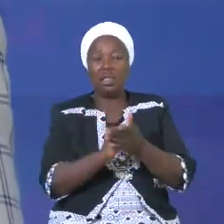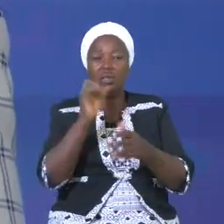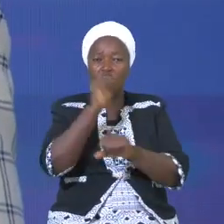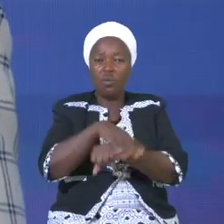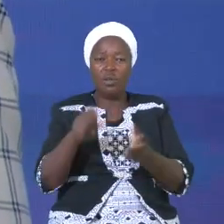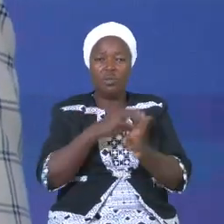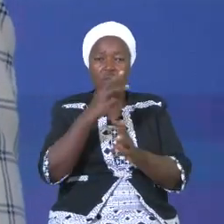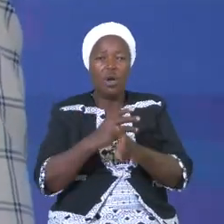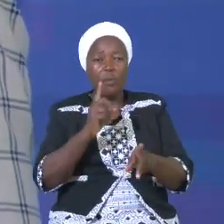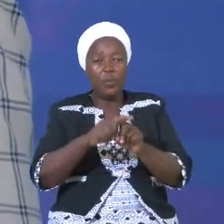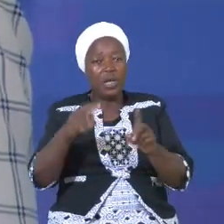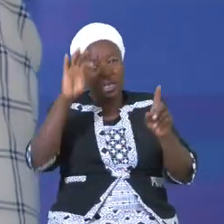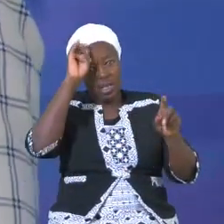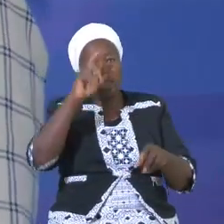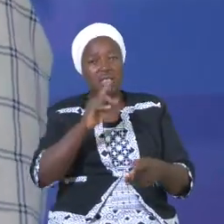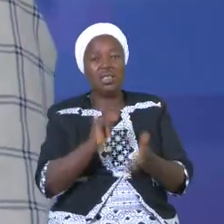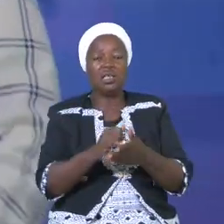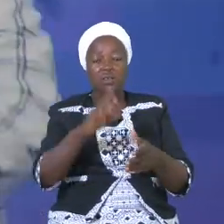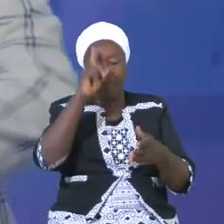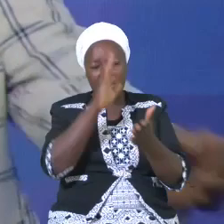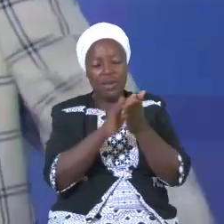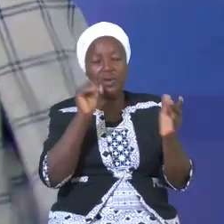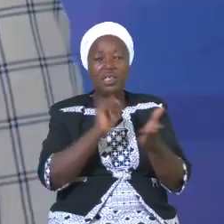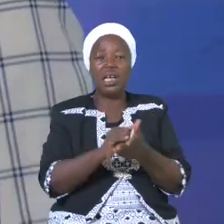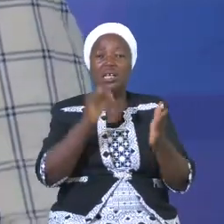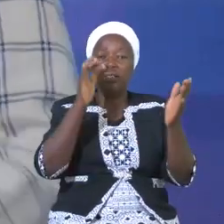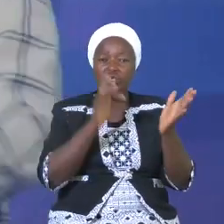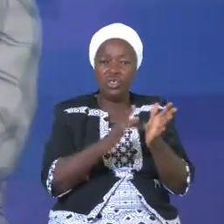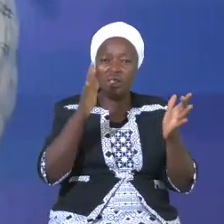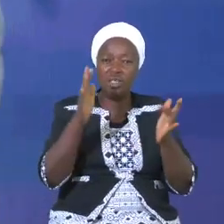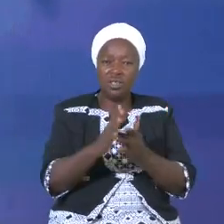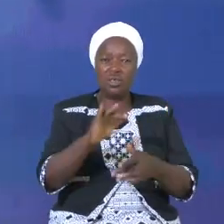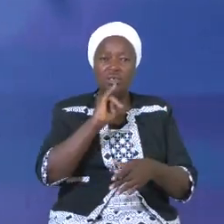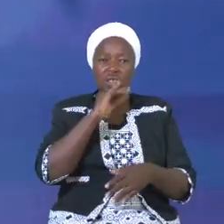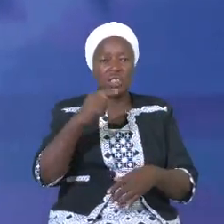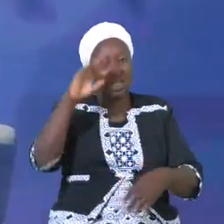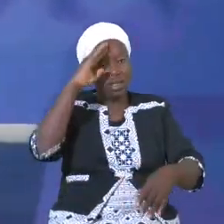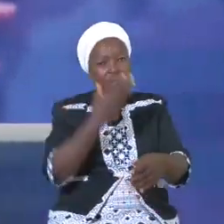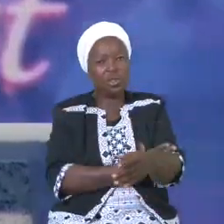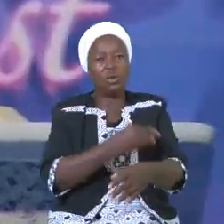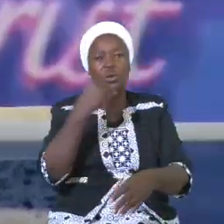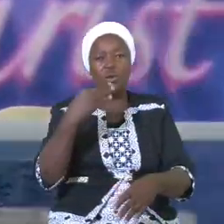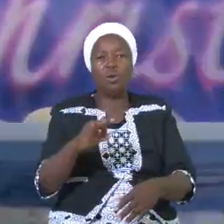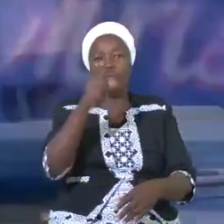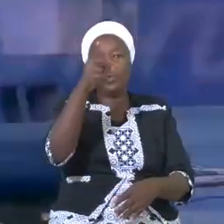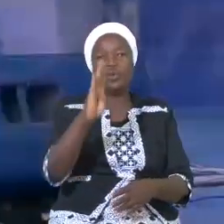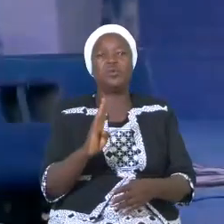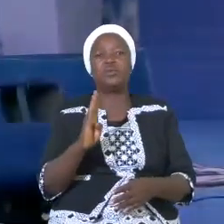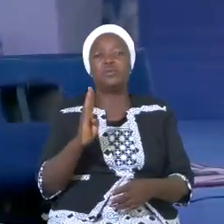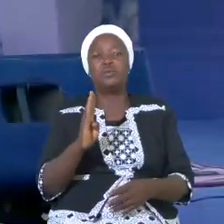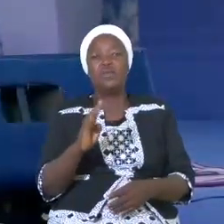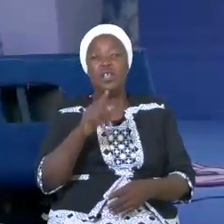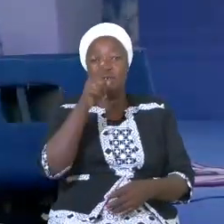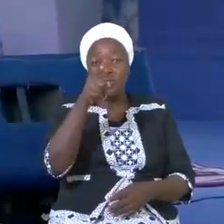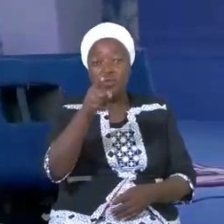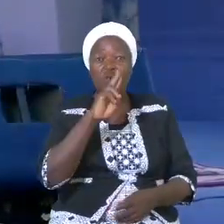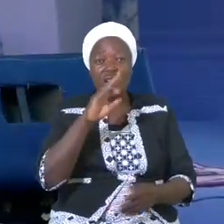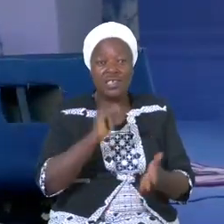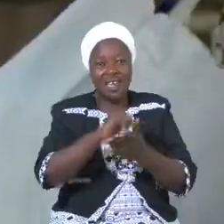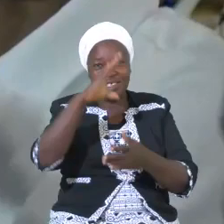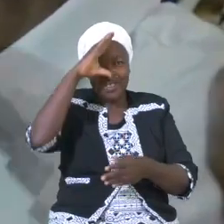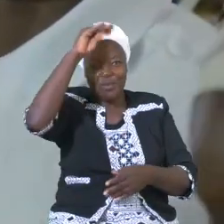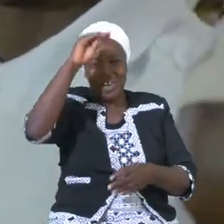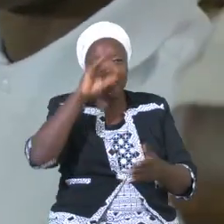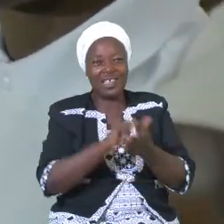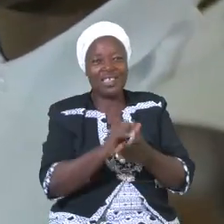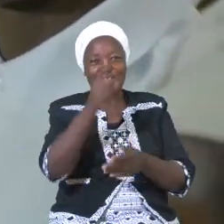believeth that jesus is the son of god you are that man god is looking for